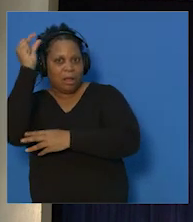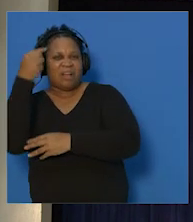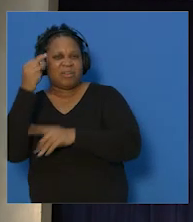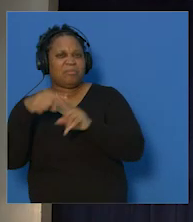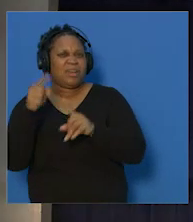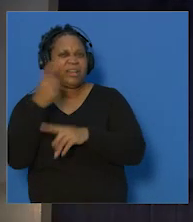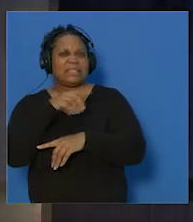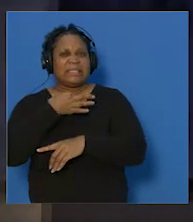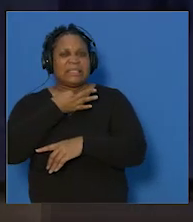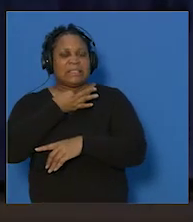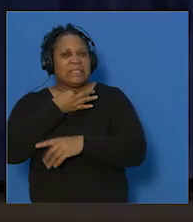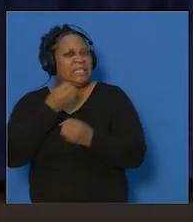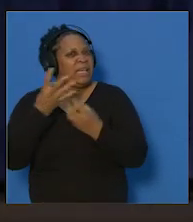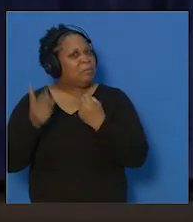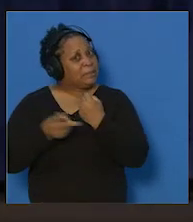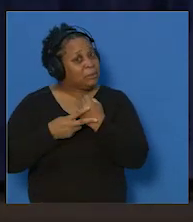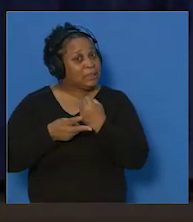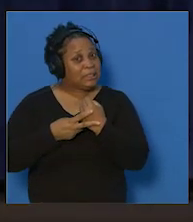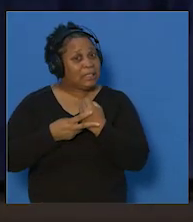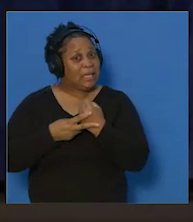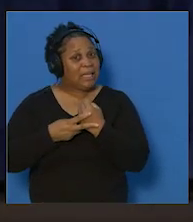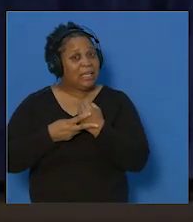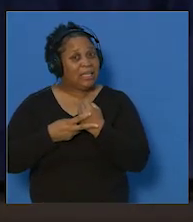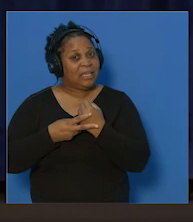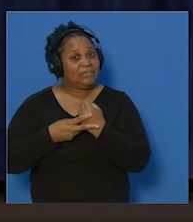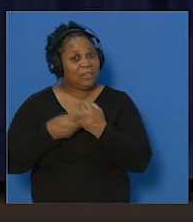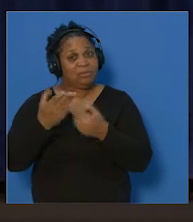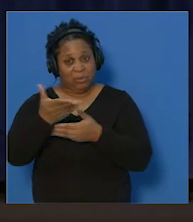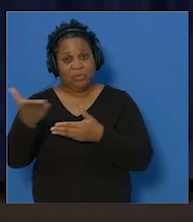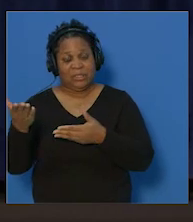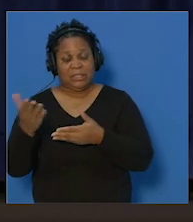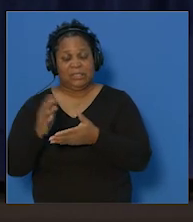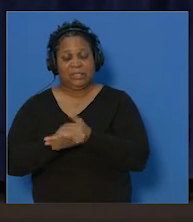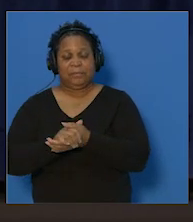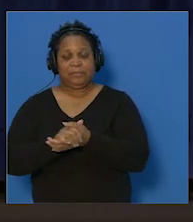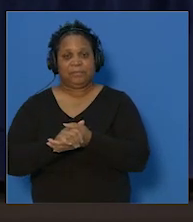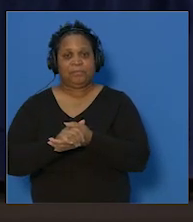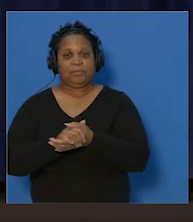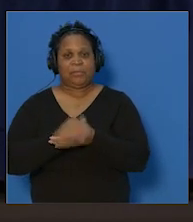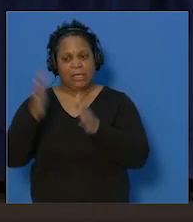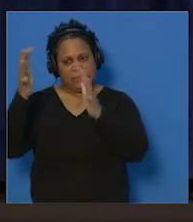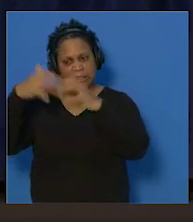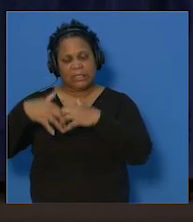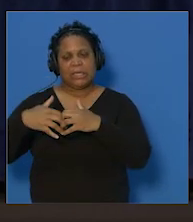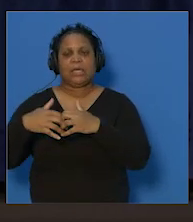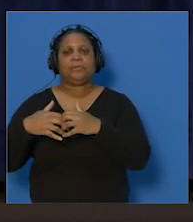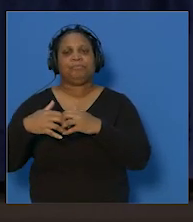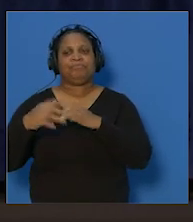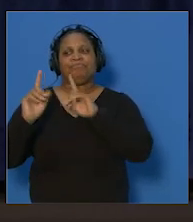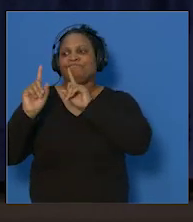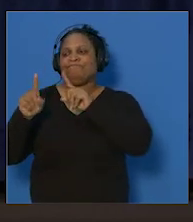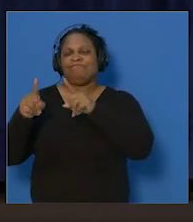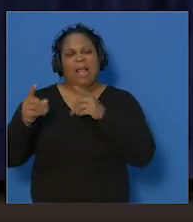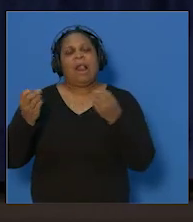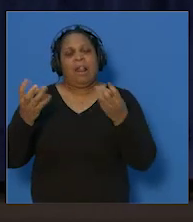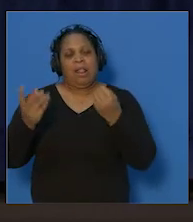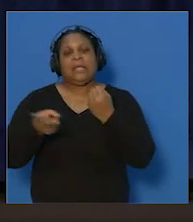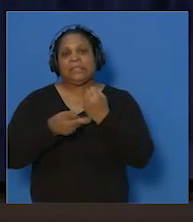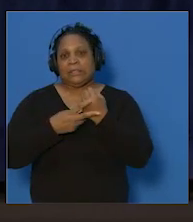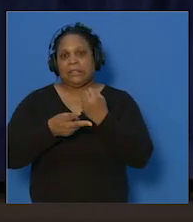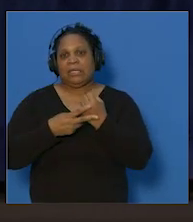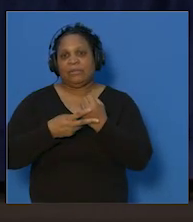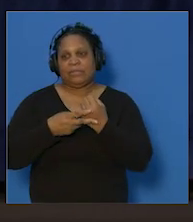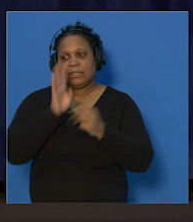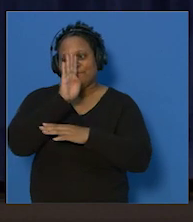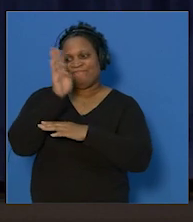much government has saved due to those things being shut down. Well, a lot of the savings have also been directed to